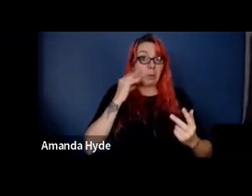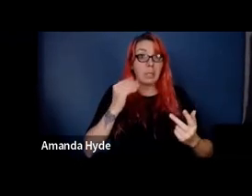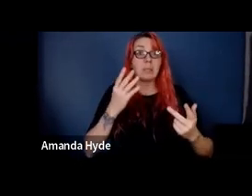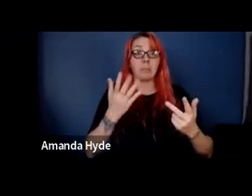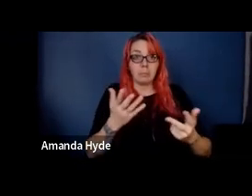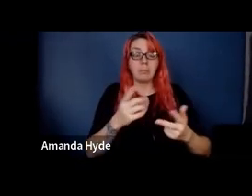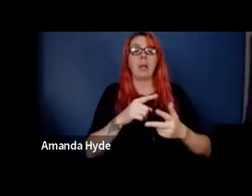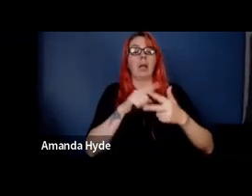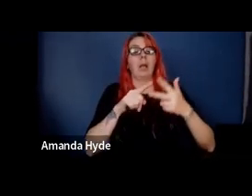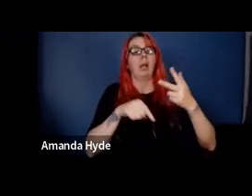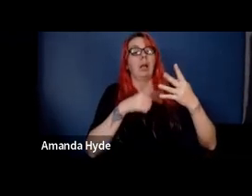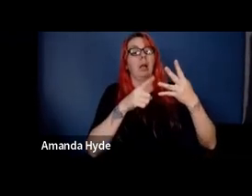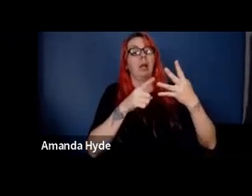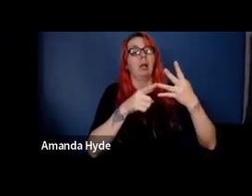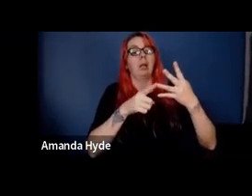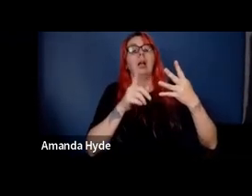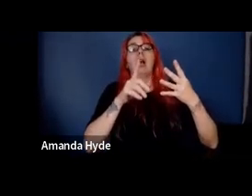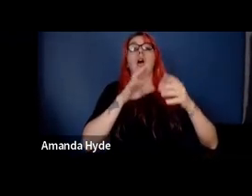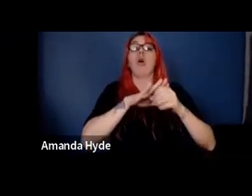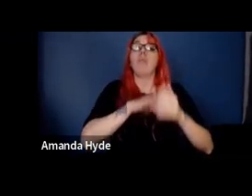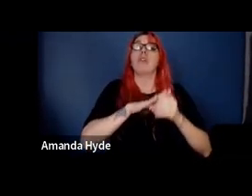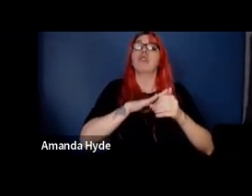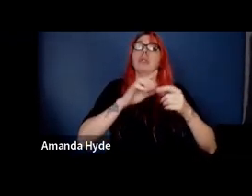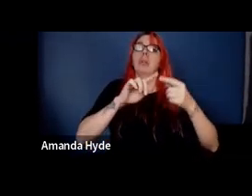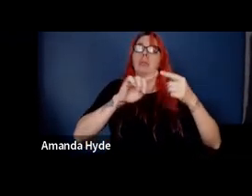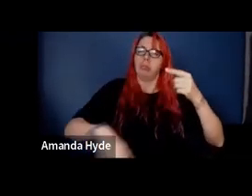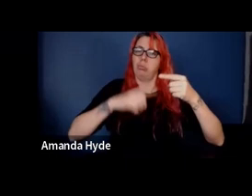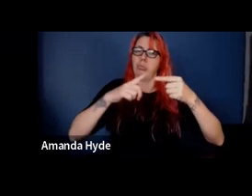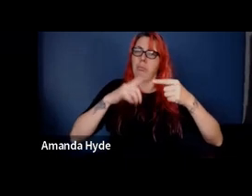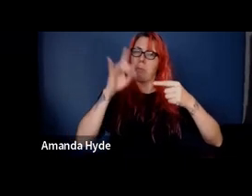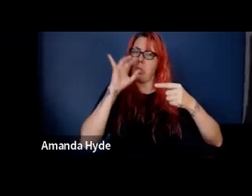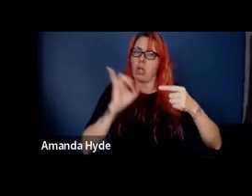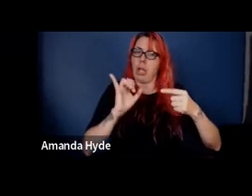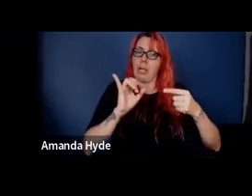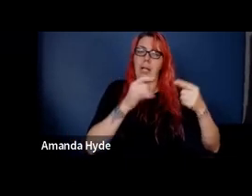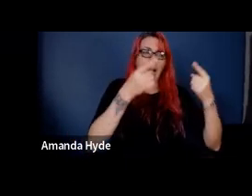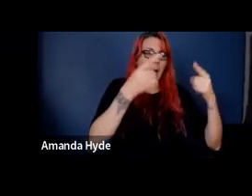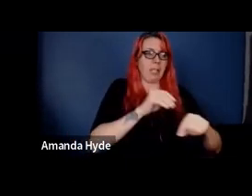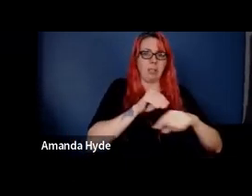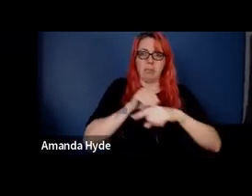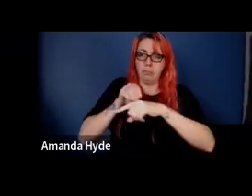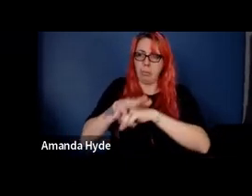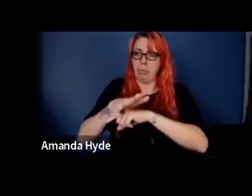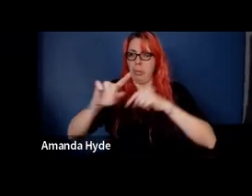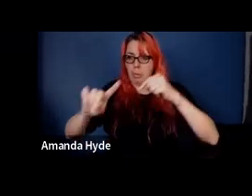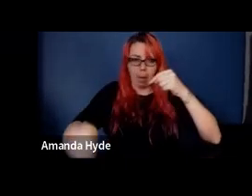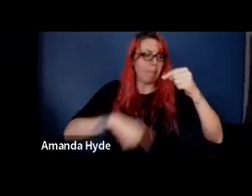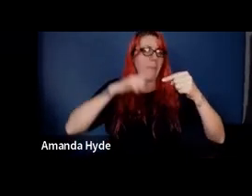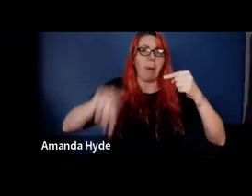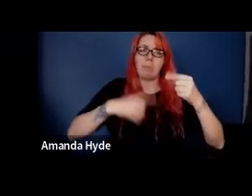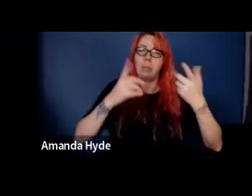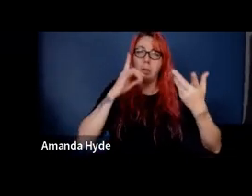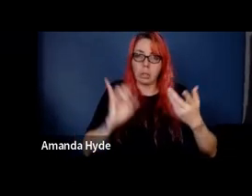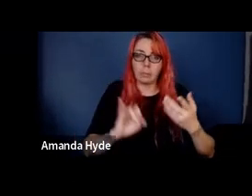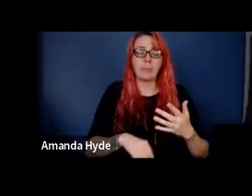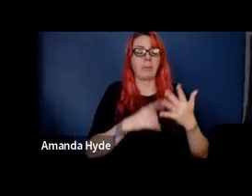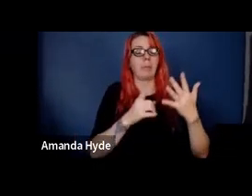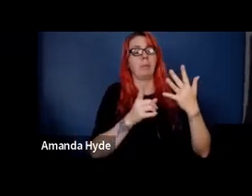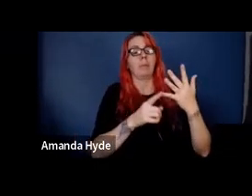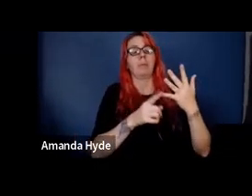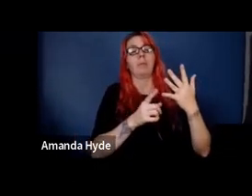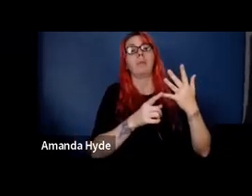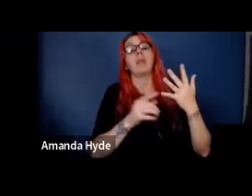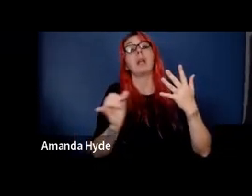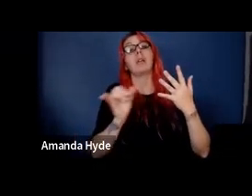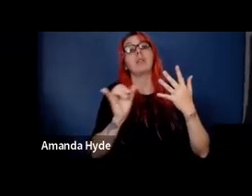oppression works. And then really always your opportunity to reflect on your cultural competency in co-creating, because I think as Equity does these